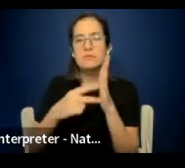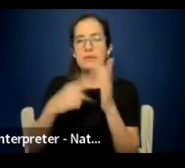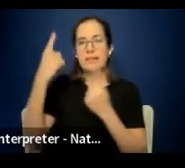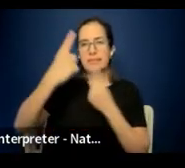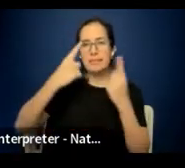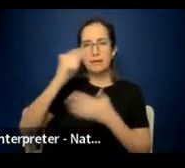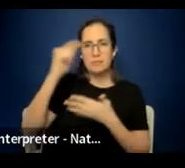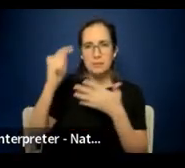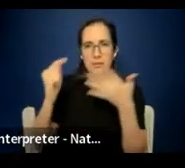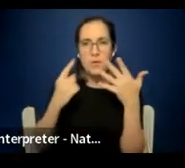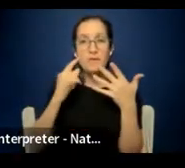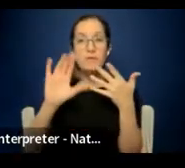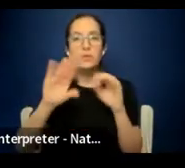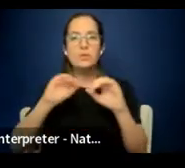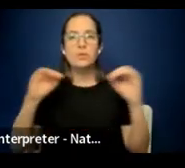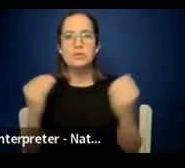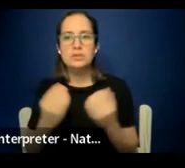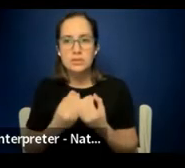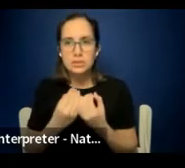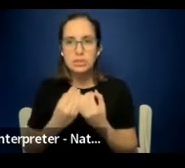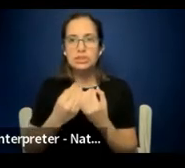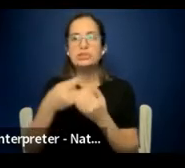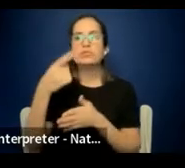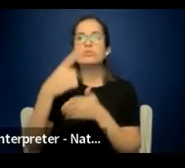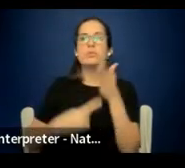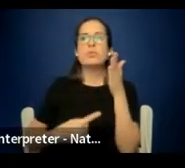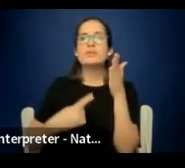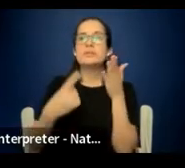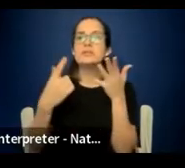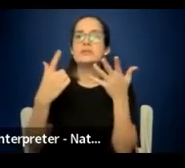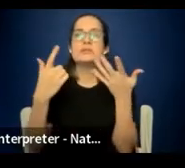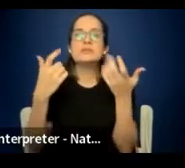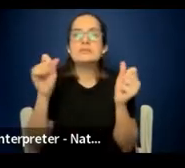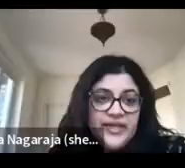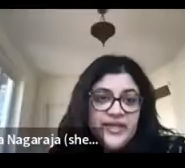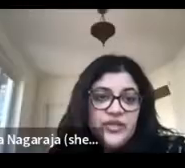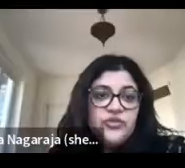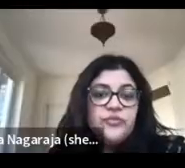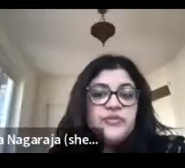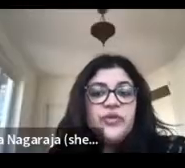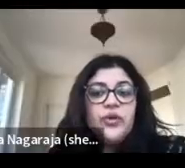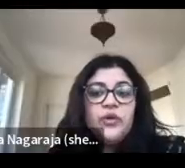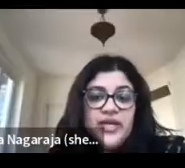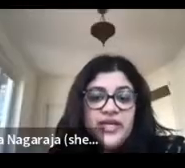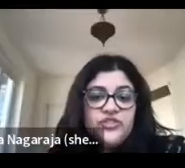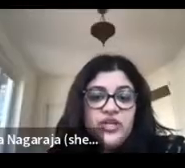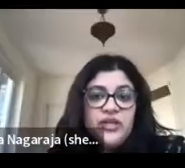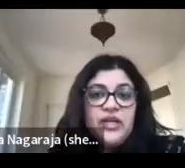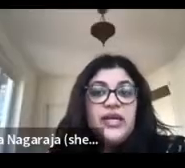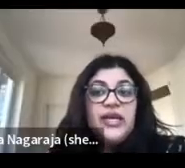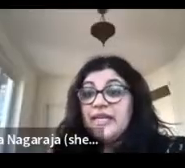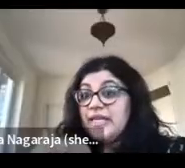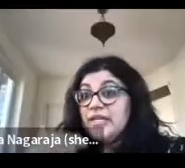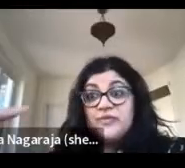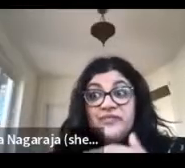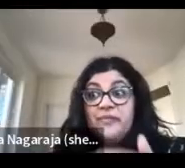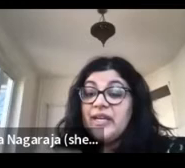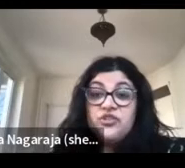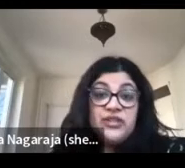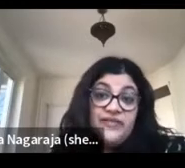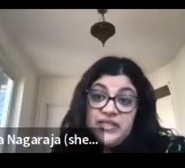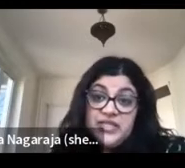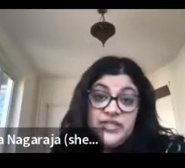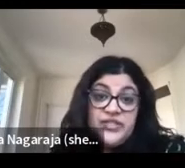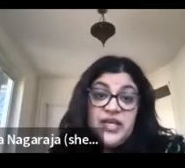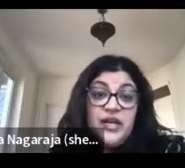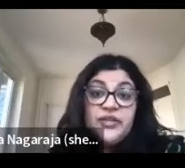about it for your organization, what's feasible for you to take on in terms of planning, in terms of coordination, in terms of